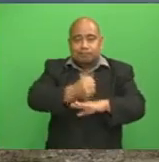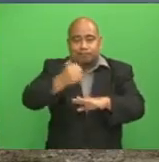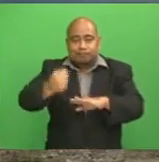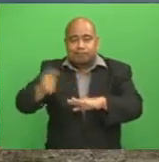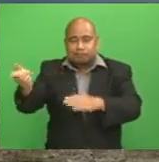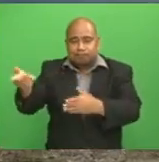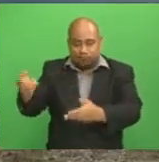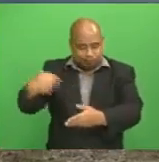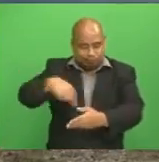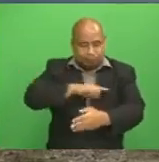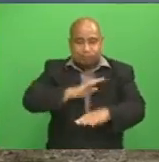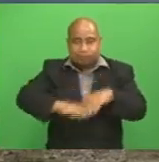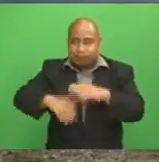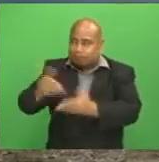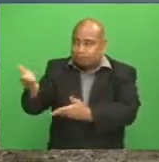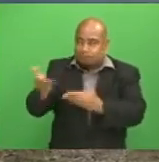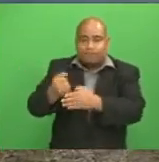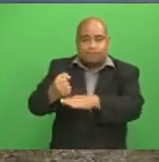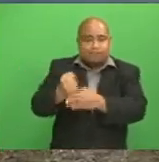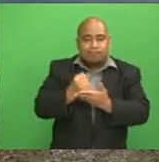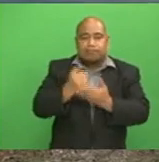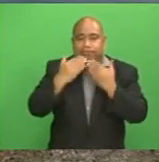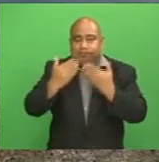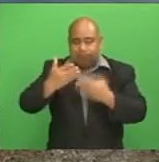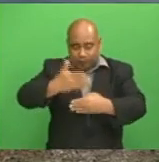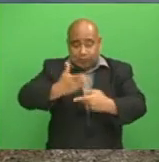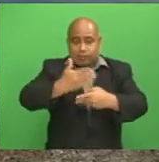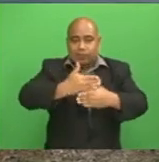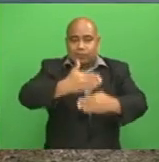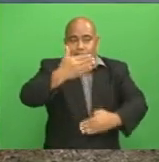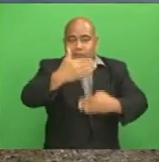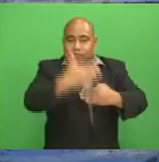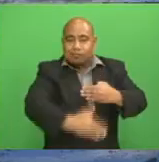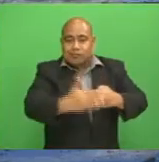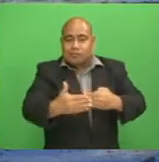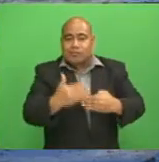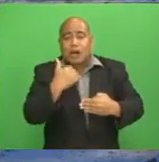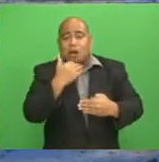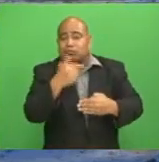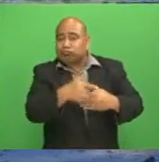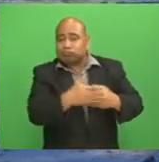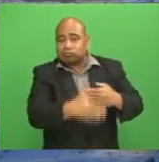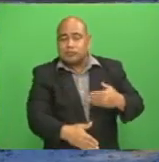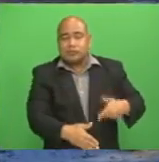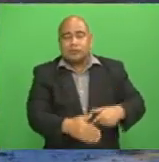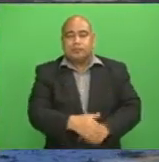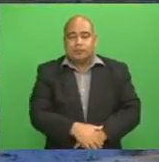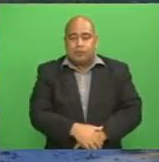erosion. The cost of this 400 meters of reinforced raised concrete seawall was